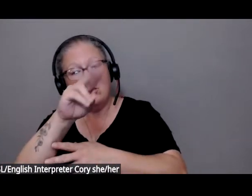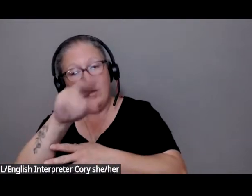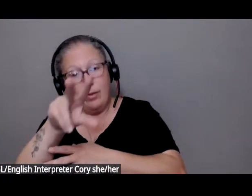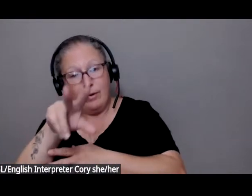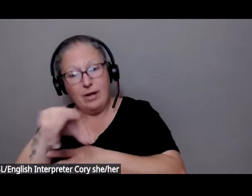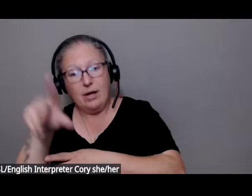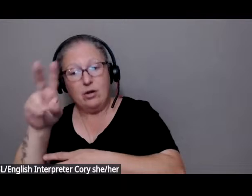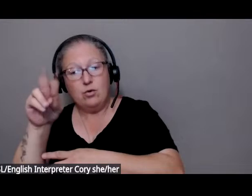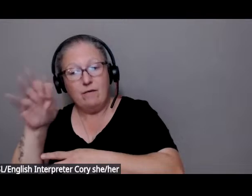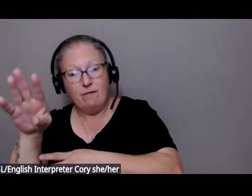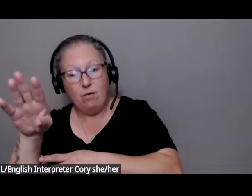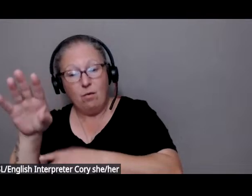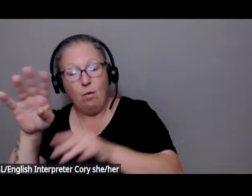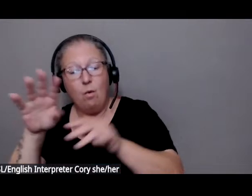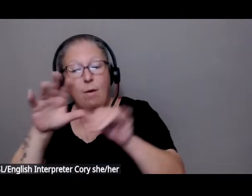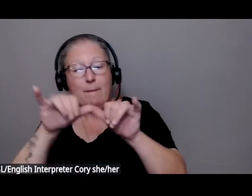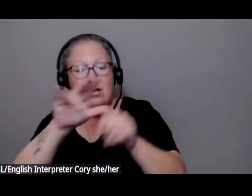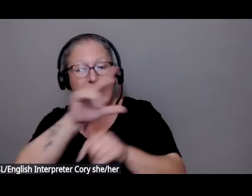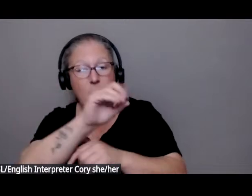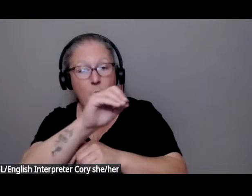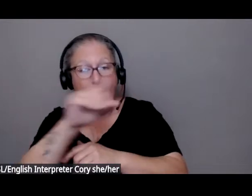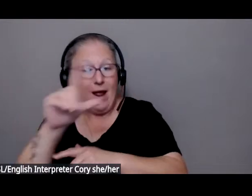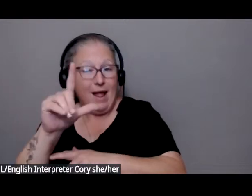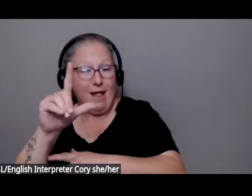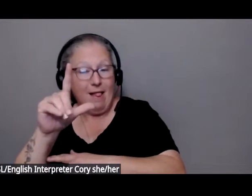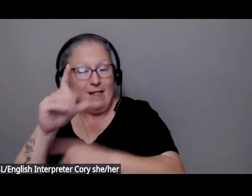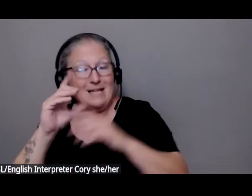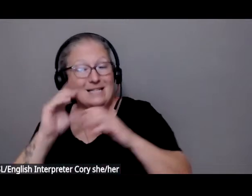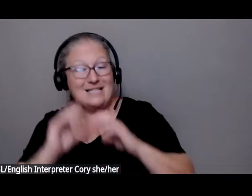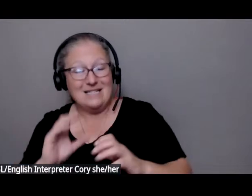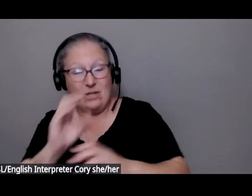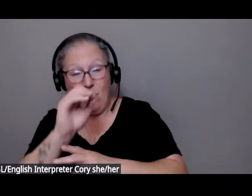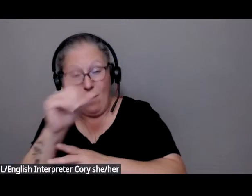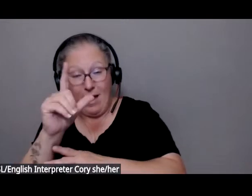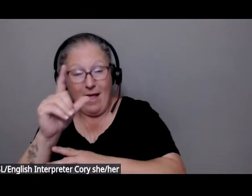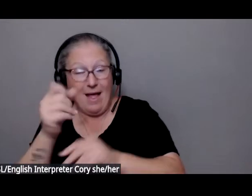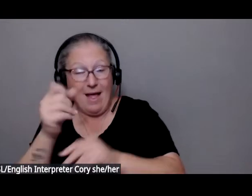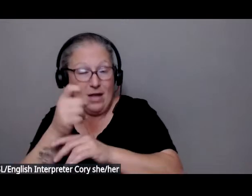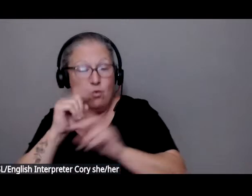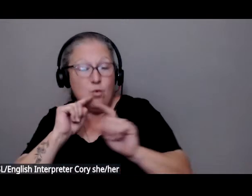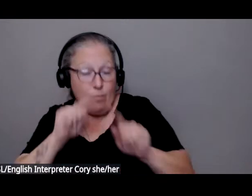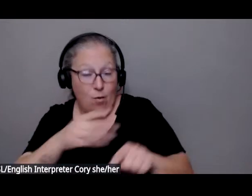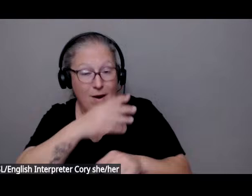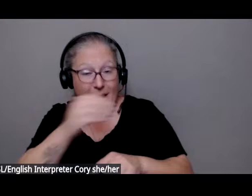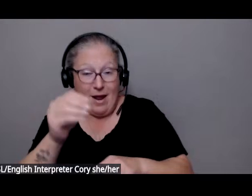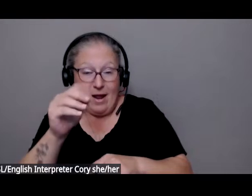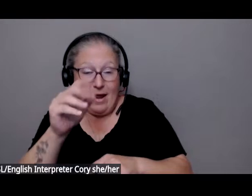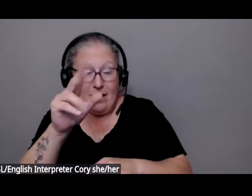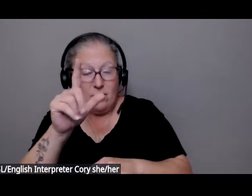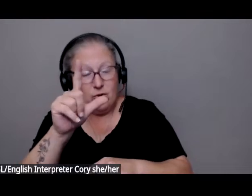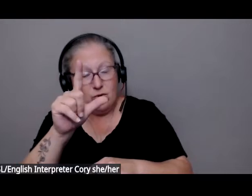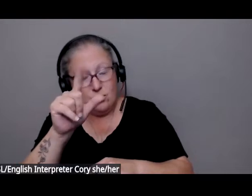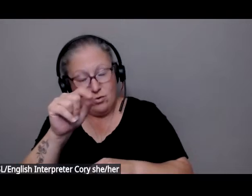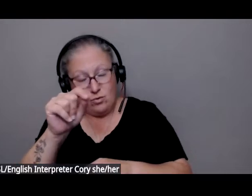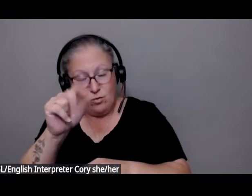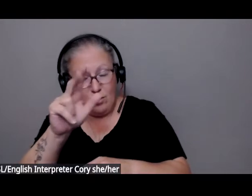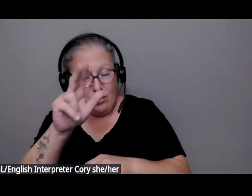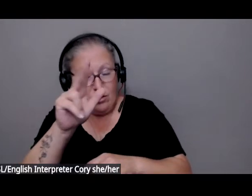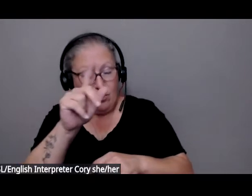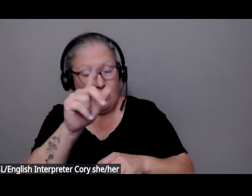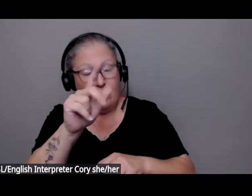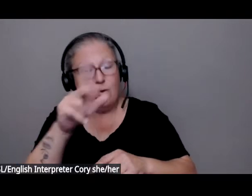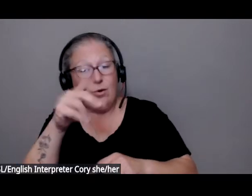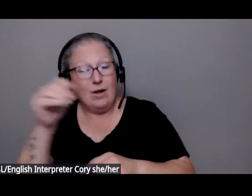2003-2004 Measure O and L Citizens Oversight Committee Annual Report and the 2023 and 2024